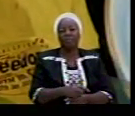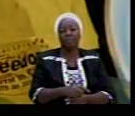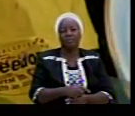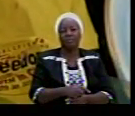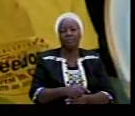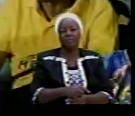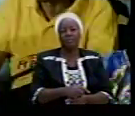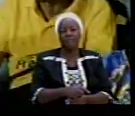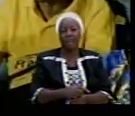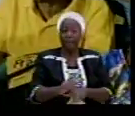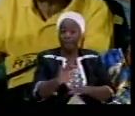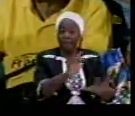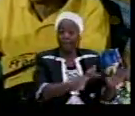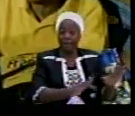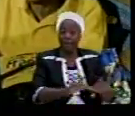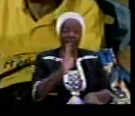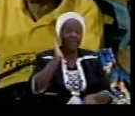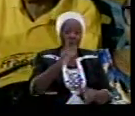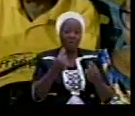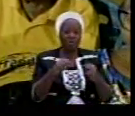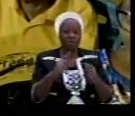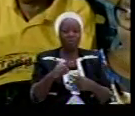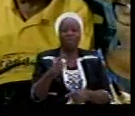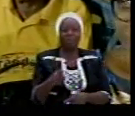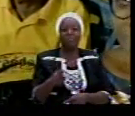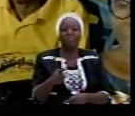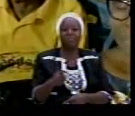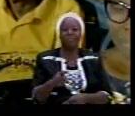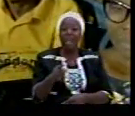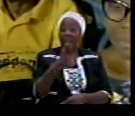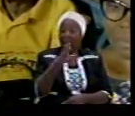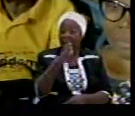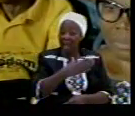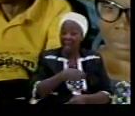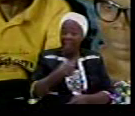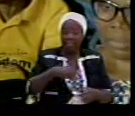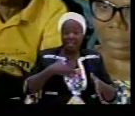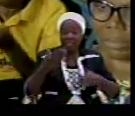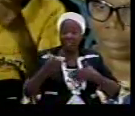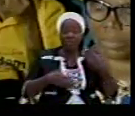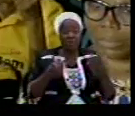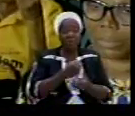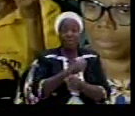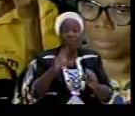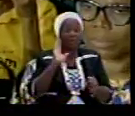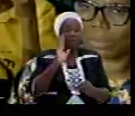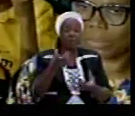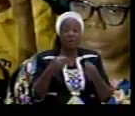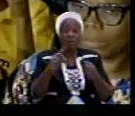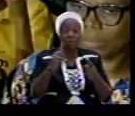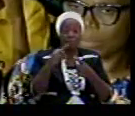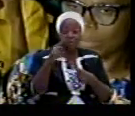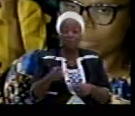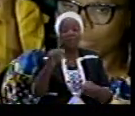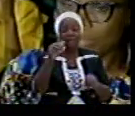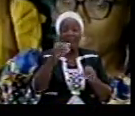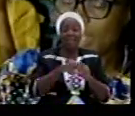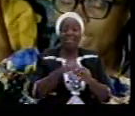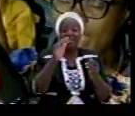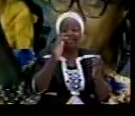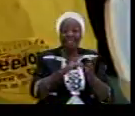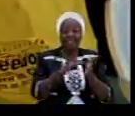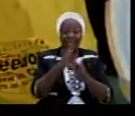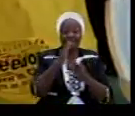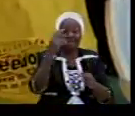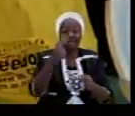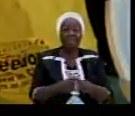Mercy will come to you. And the joy of salvation will come to you in Jesus'